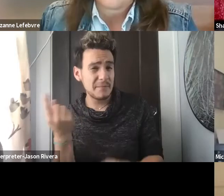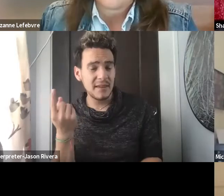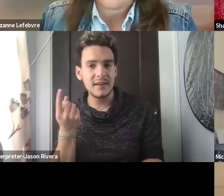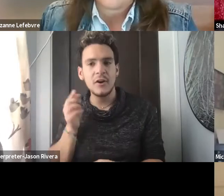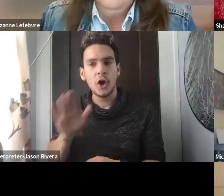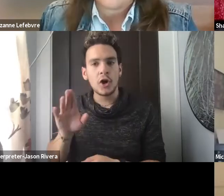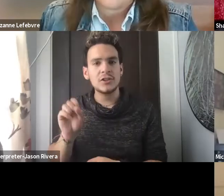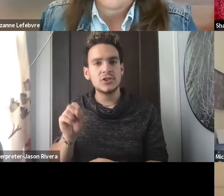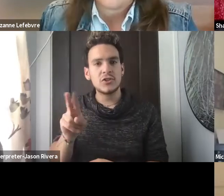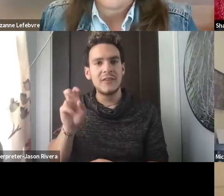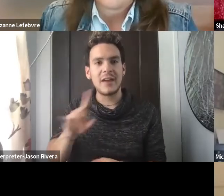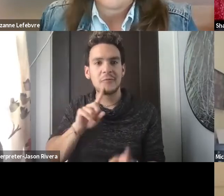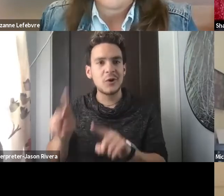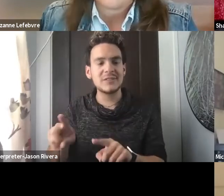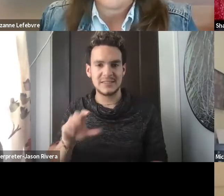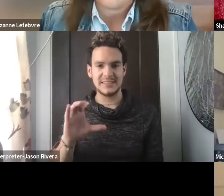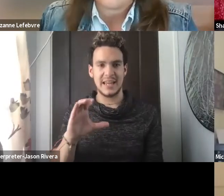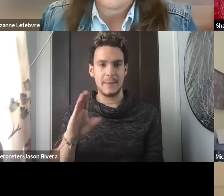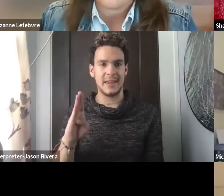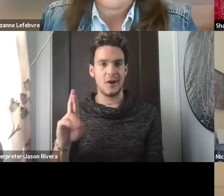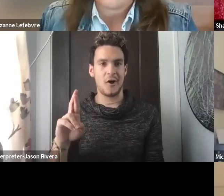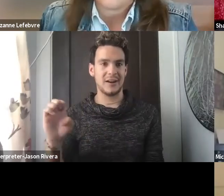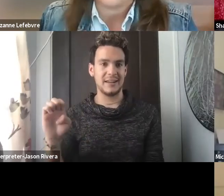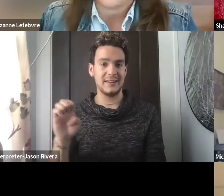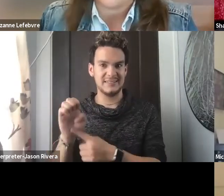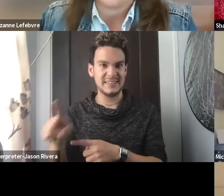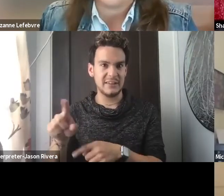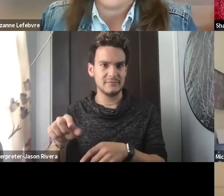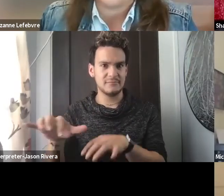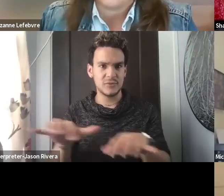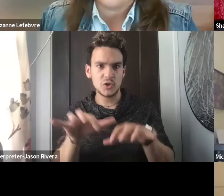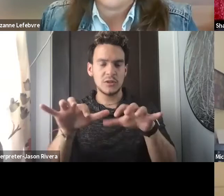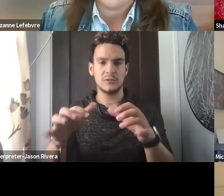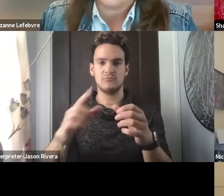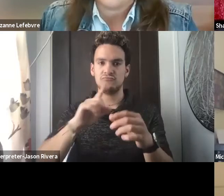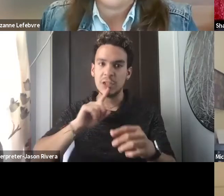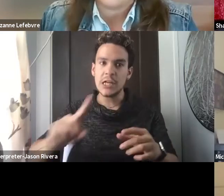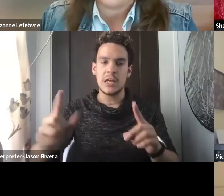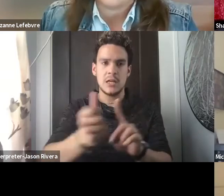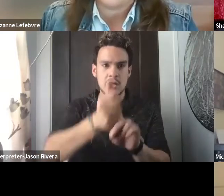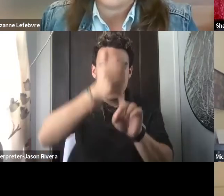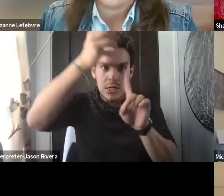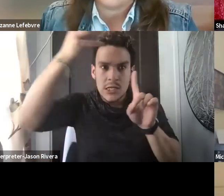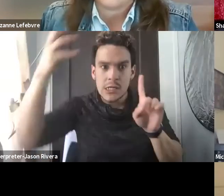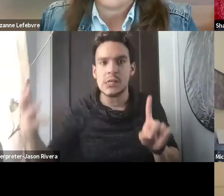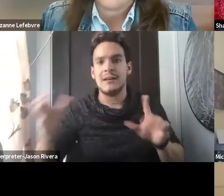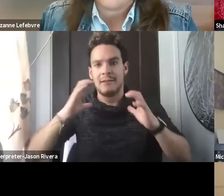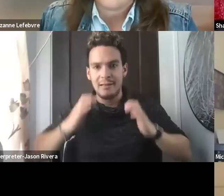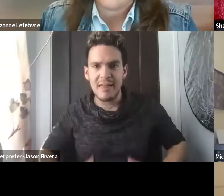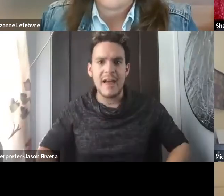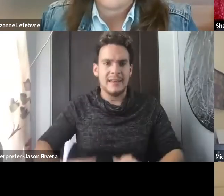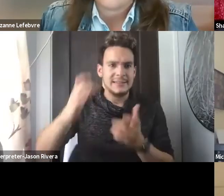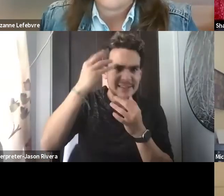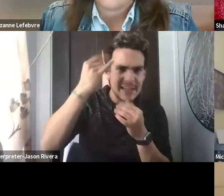survey, CBRE has conducted very exhaustive and extensive client sentiment surveys